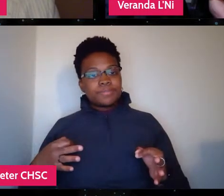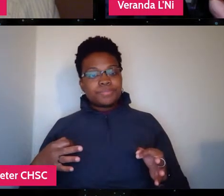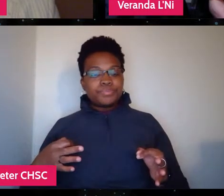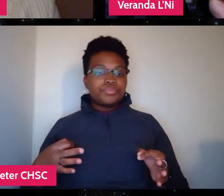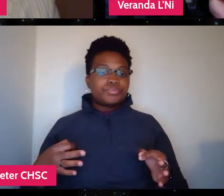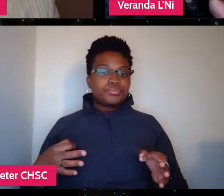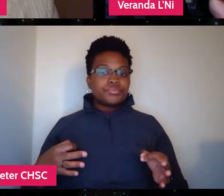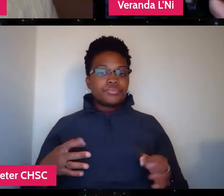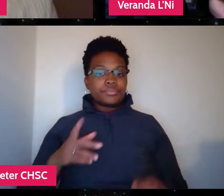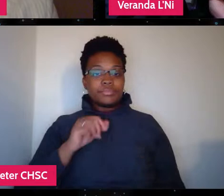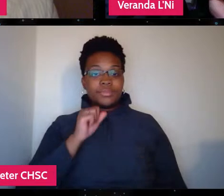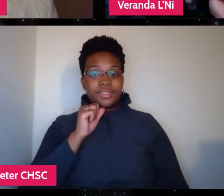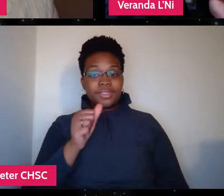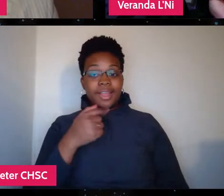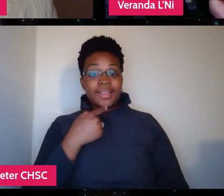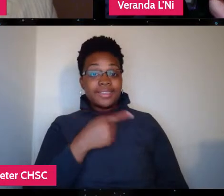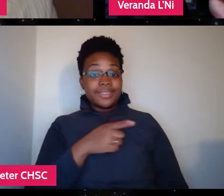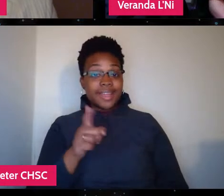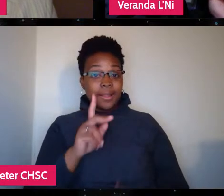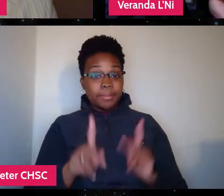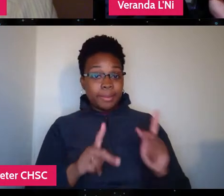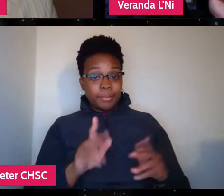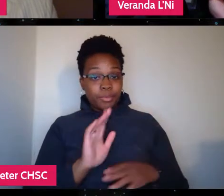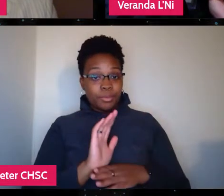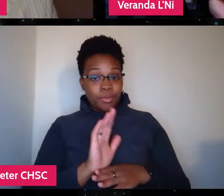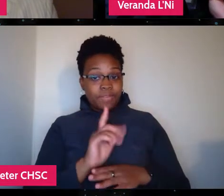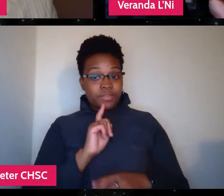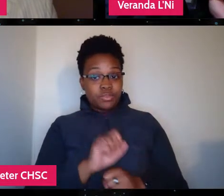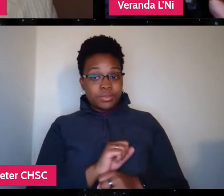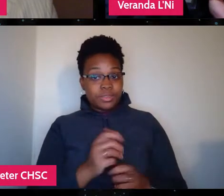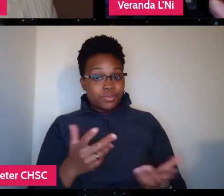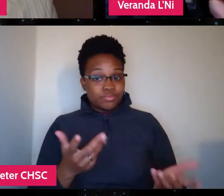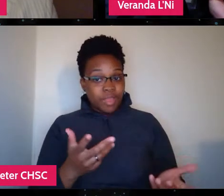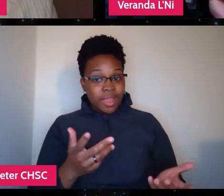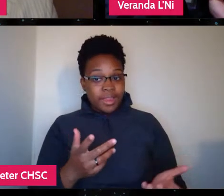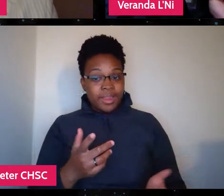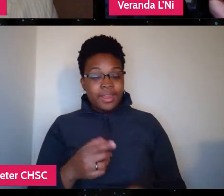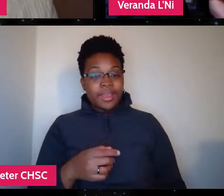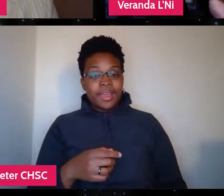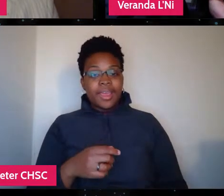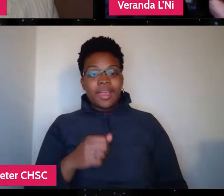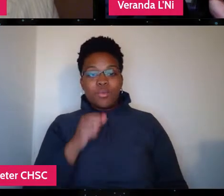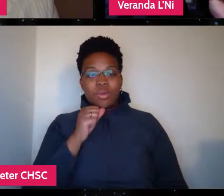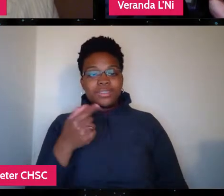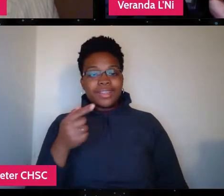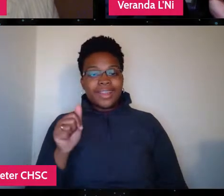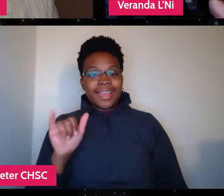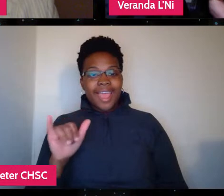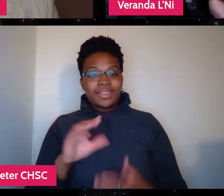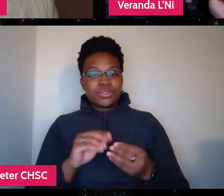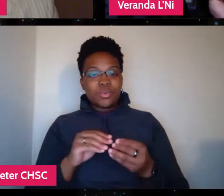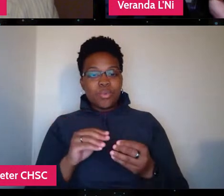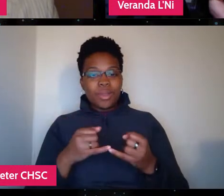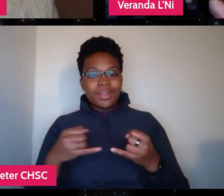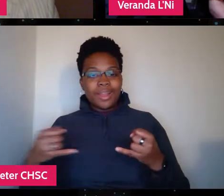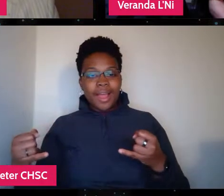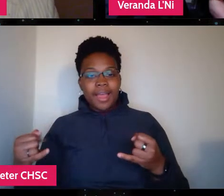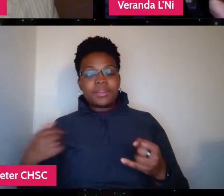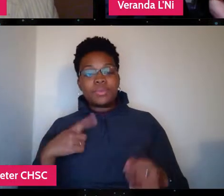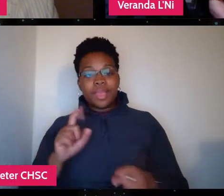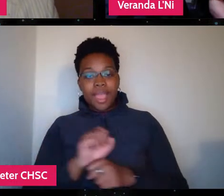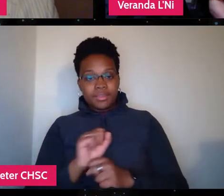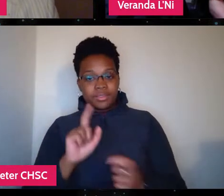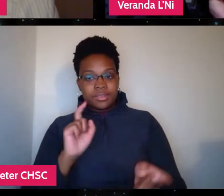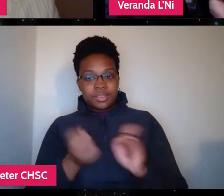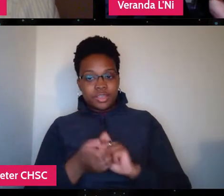to not tell people what the movie was really about, that it was not a gay storyline. And we actually changed, you